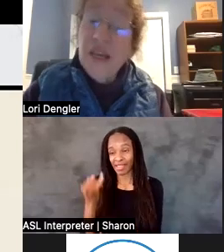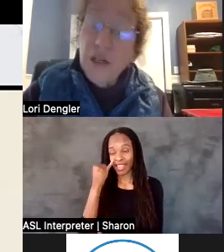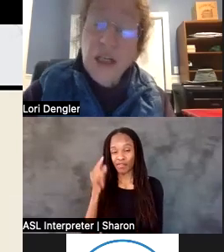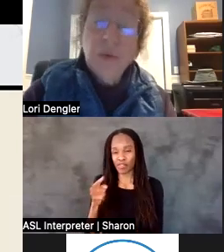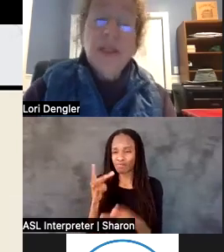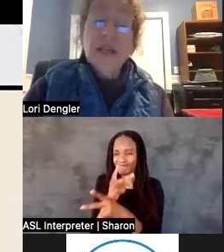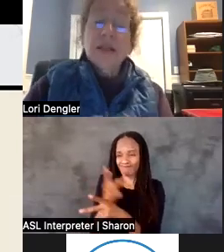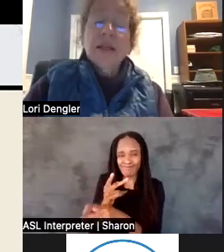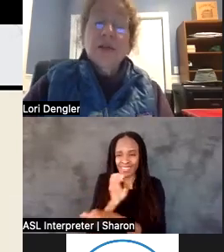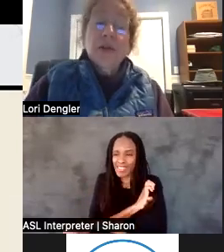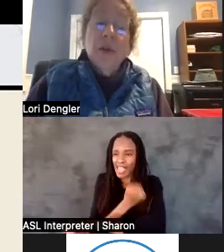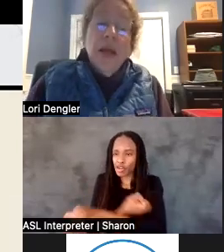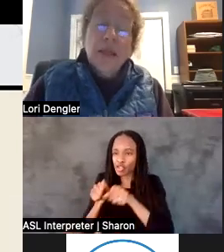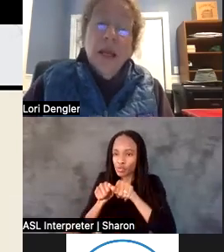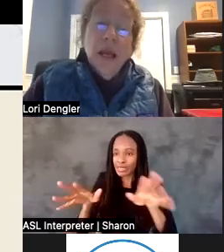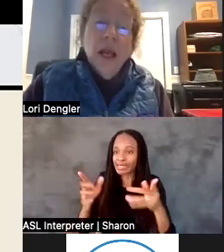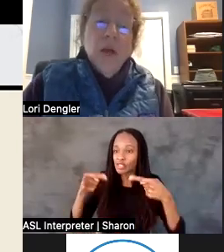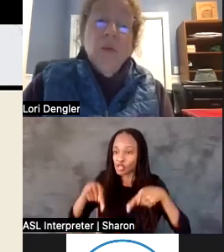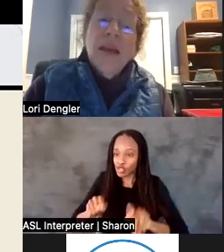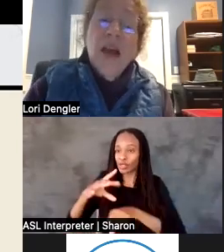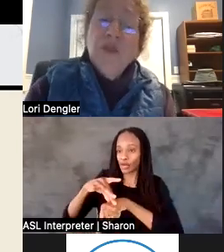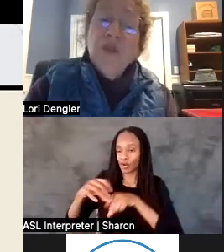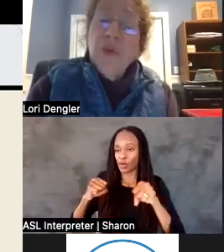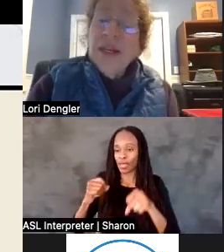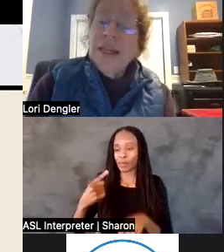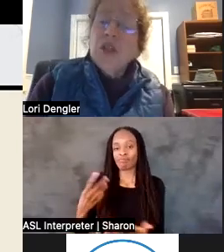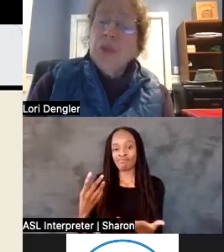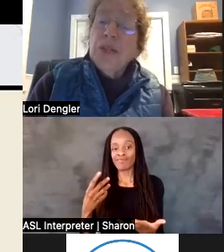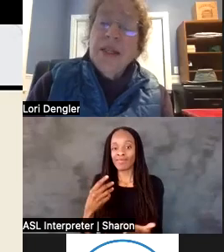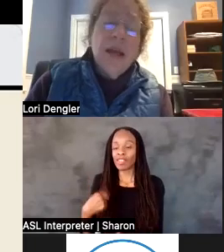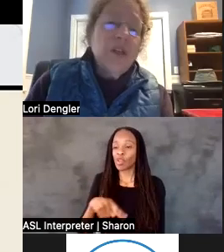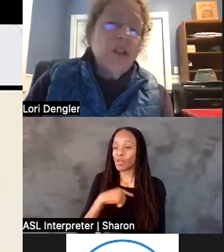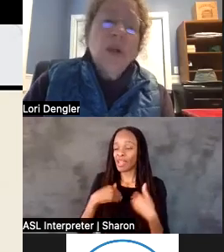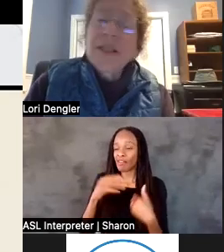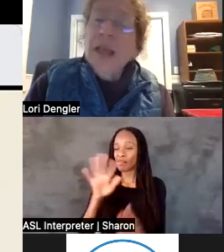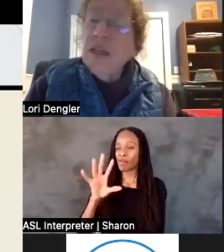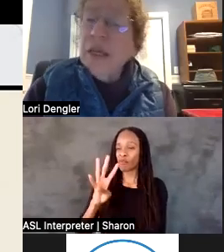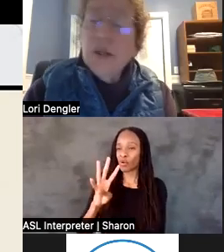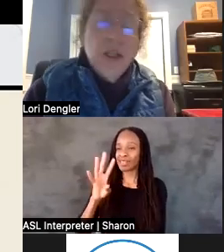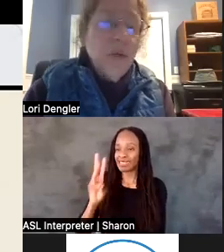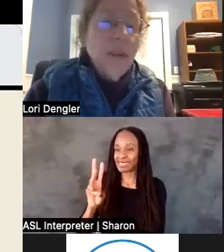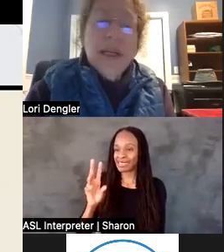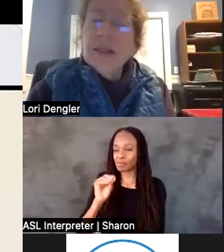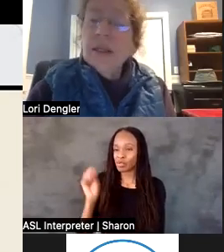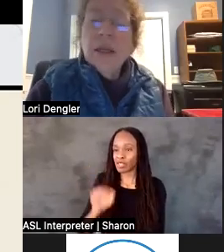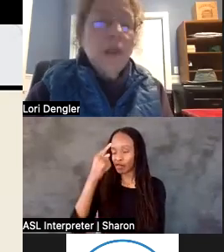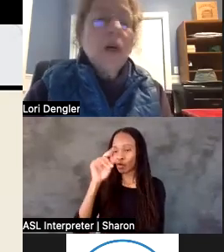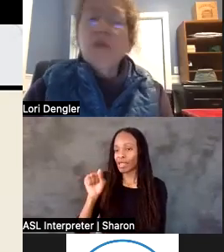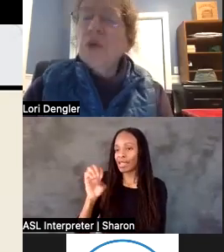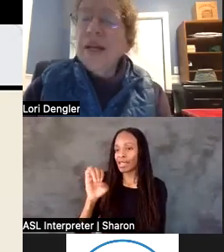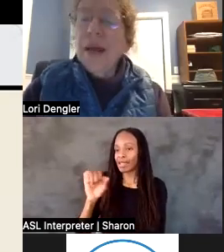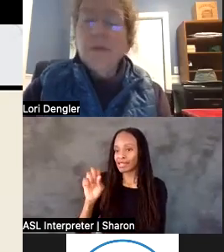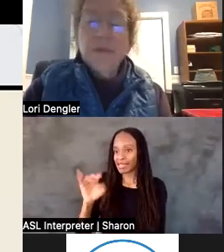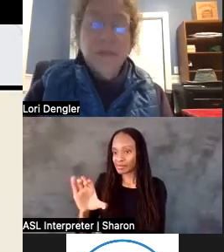the energy released in earthquakes, we account for 46% of the total seismic energy released in the